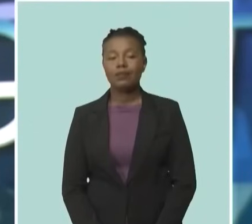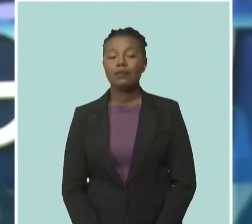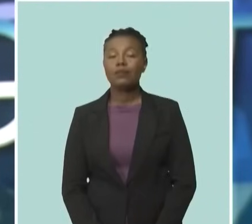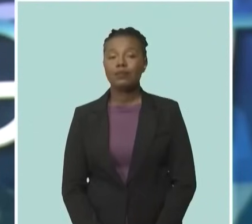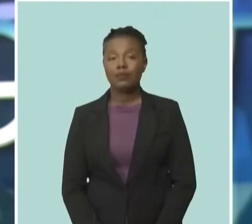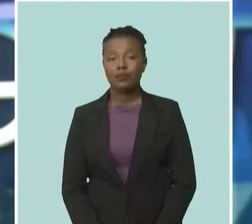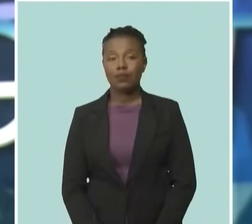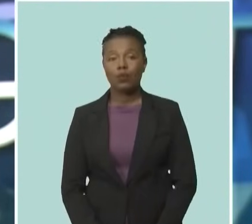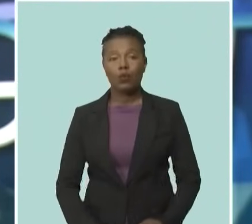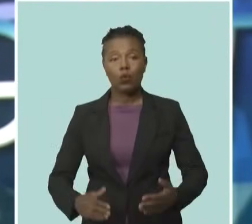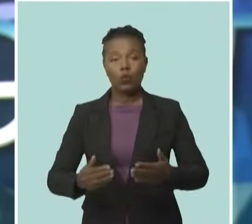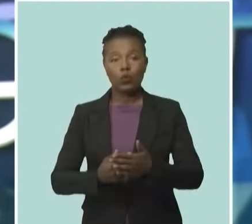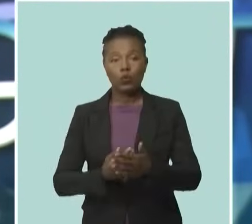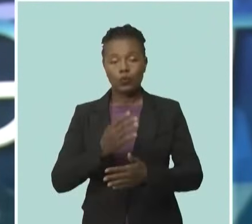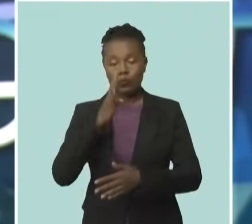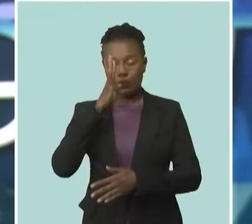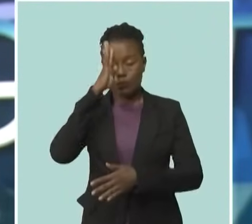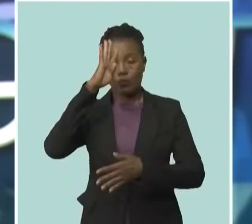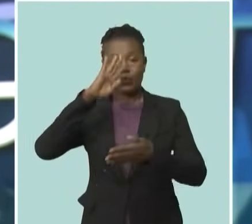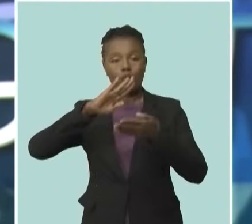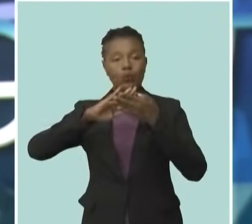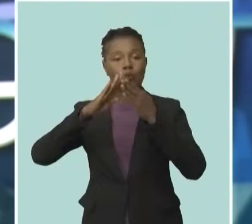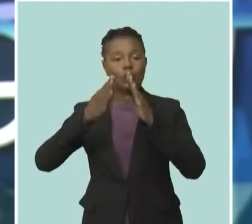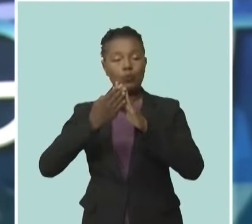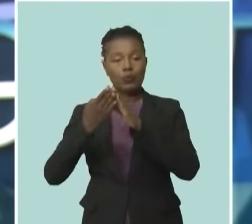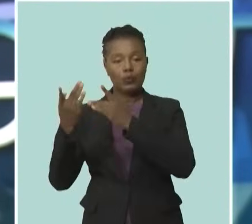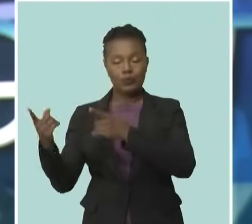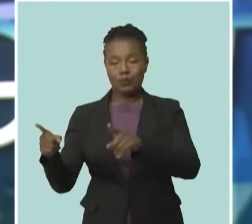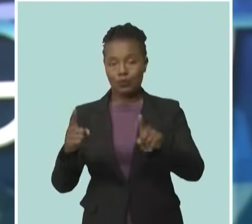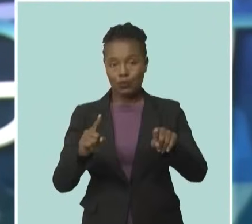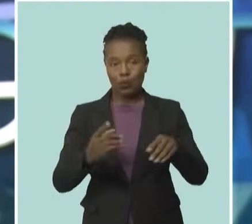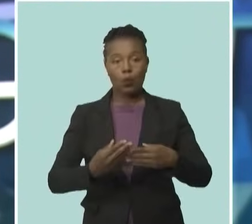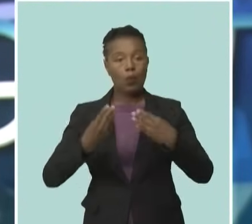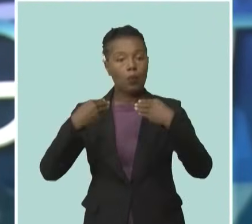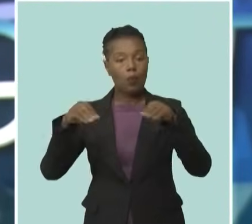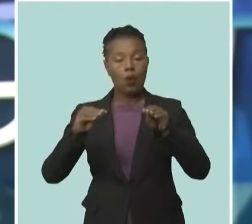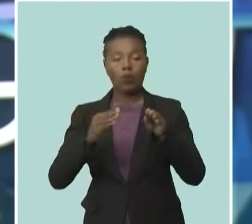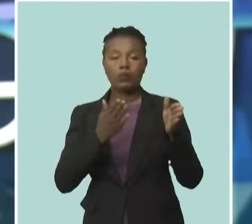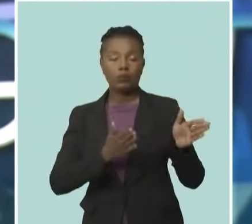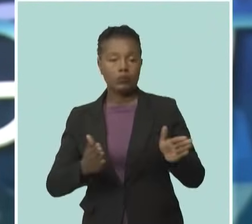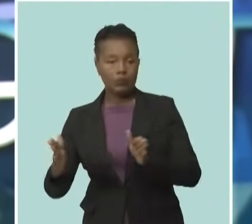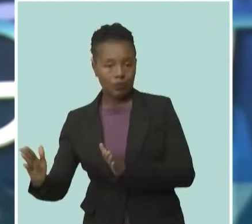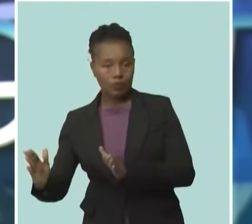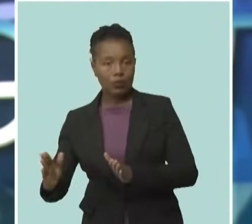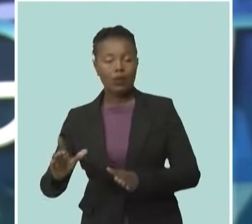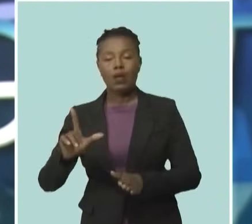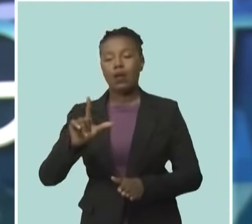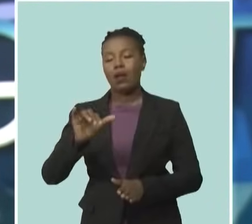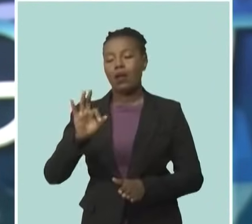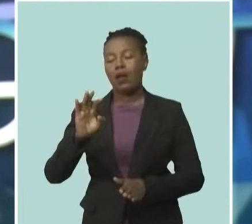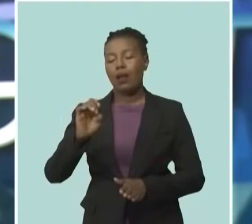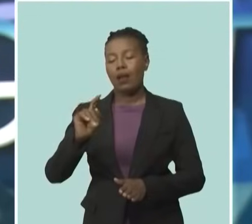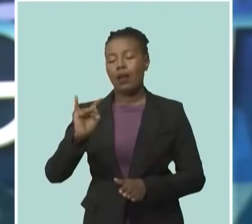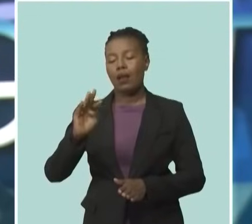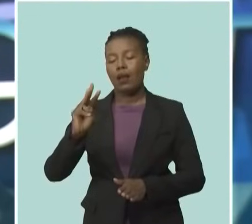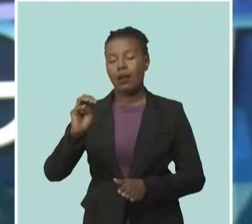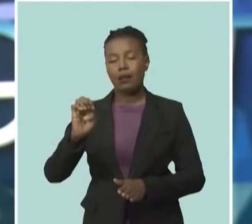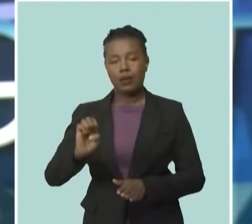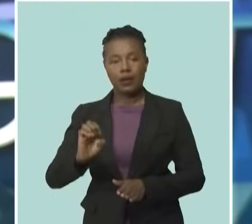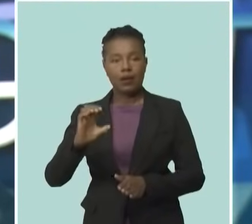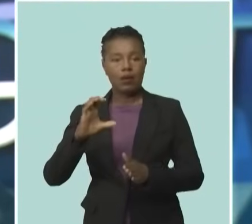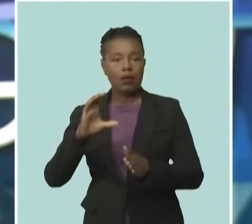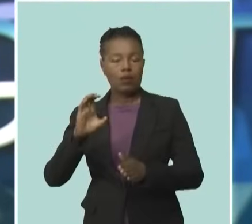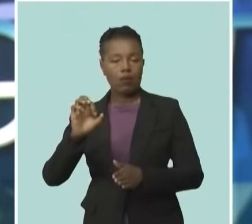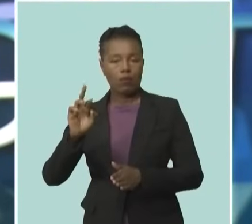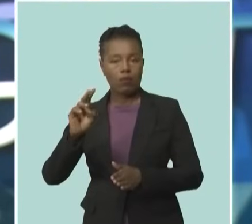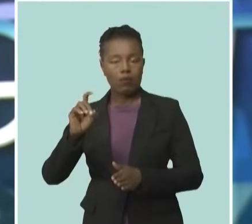A new and innovative community event. That's how marketing coordinator at Lifetime Credit Union, Subira Jalani, described